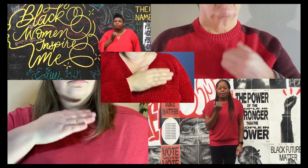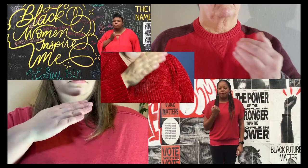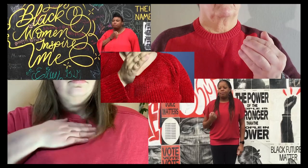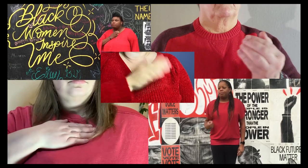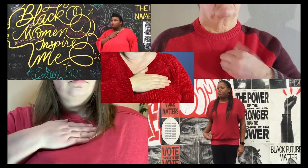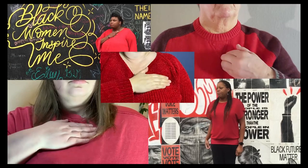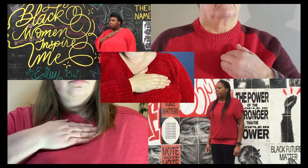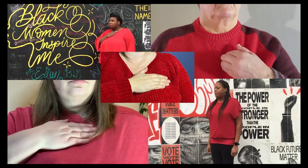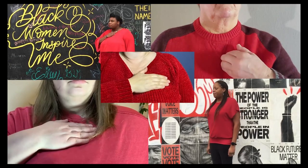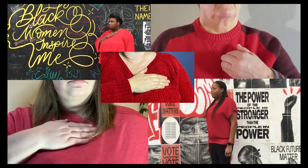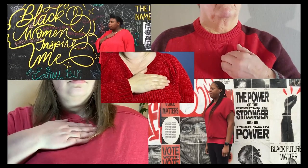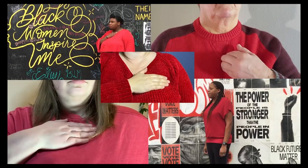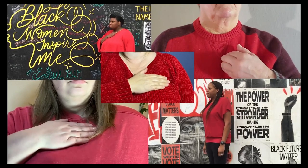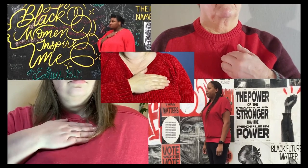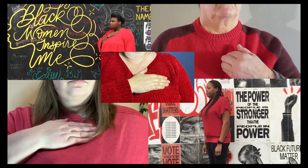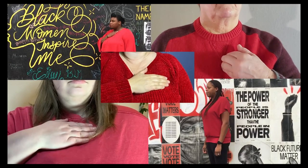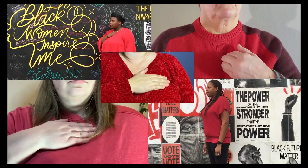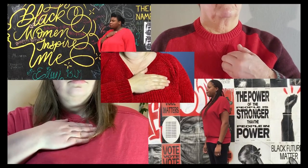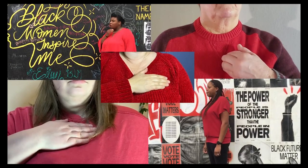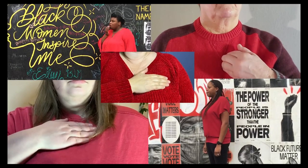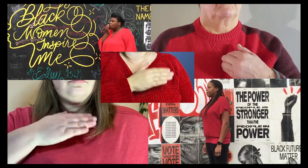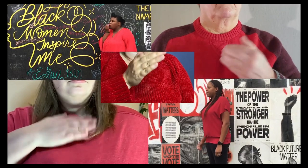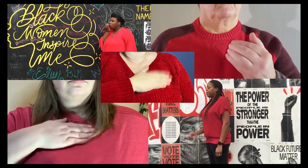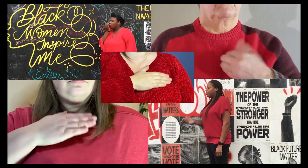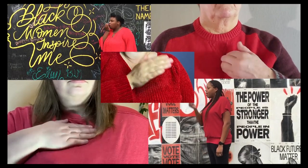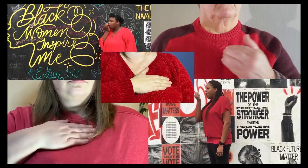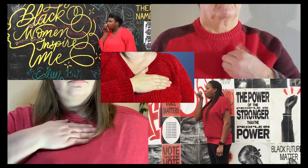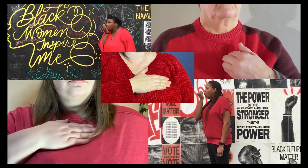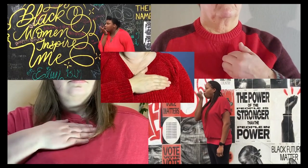air. Put her name in the